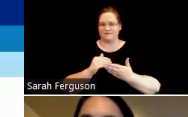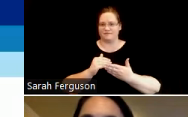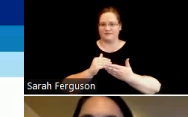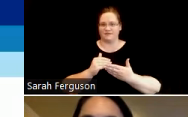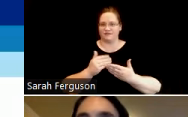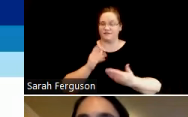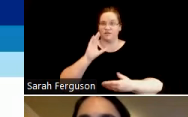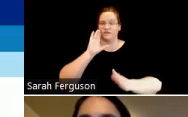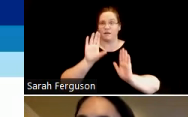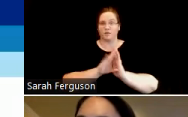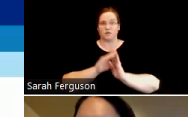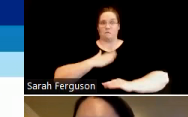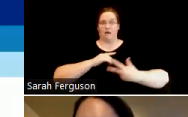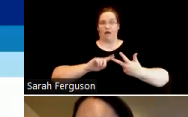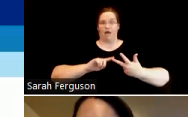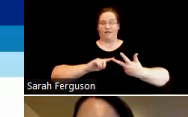picture of my youngest.